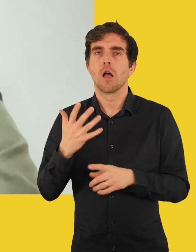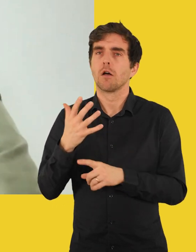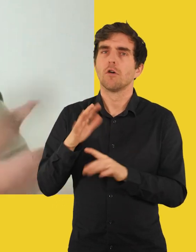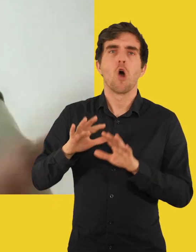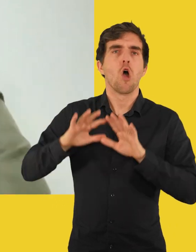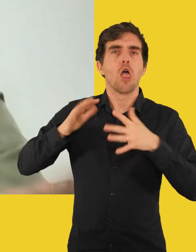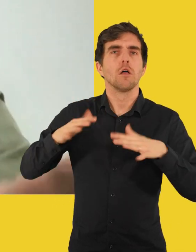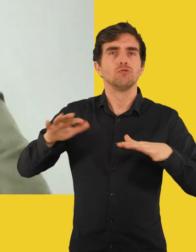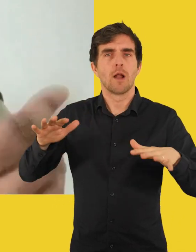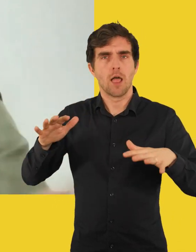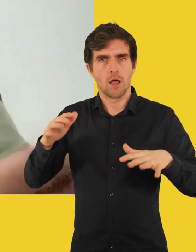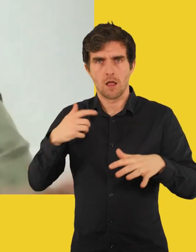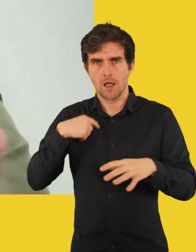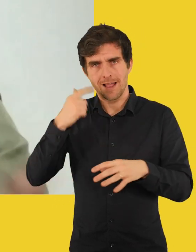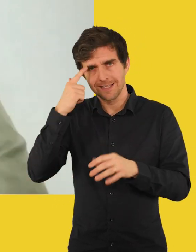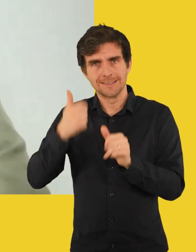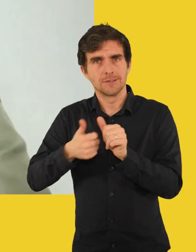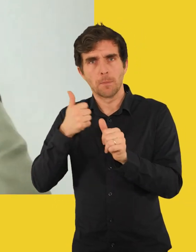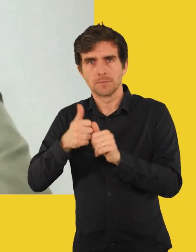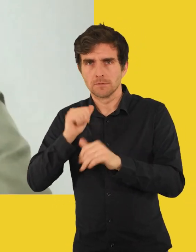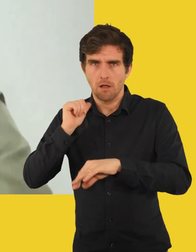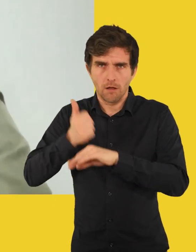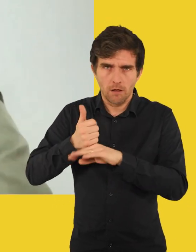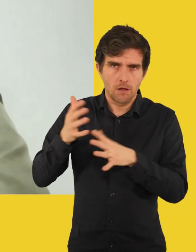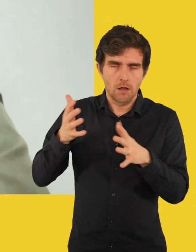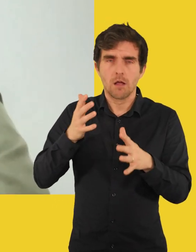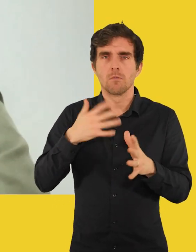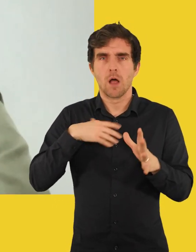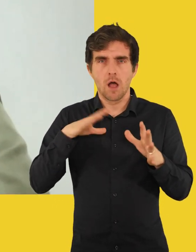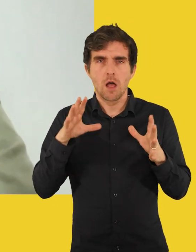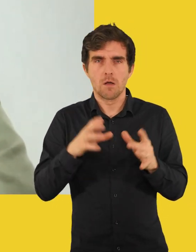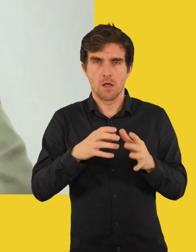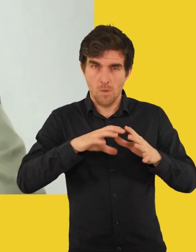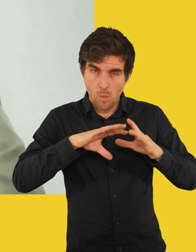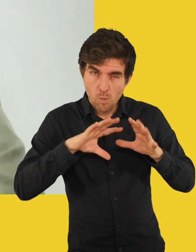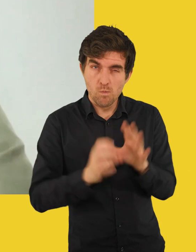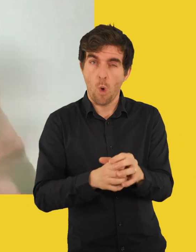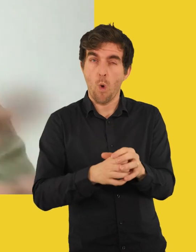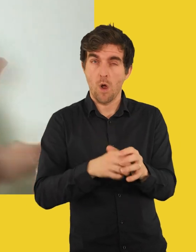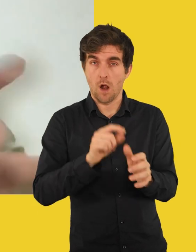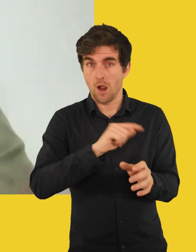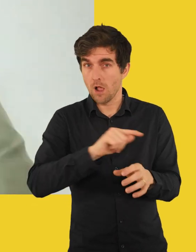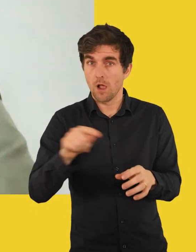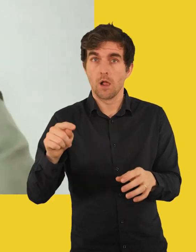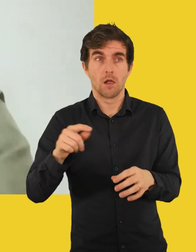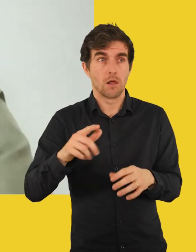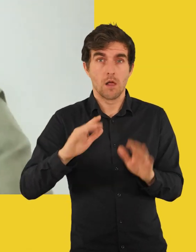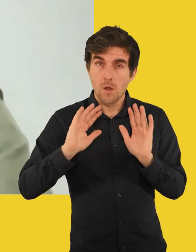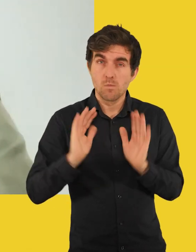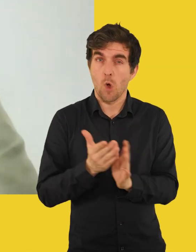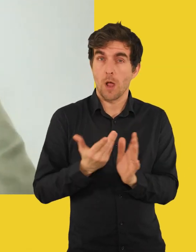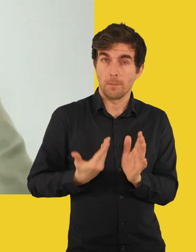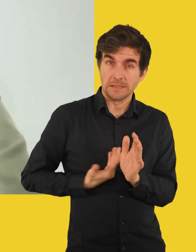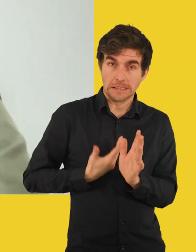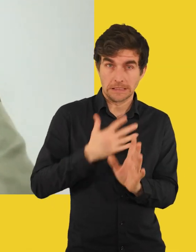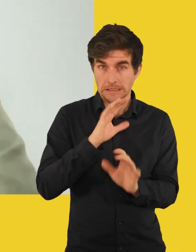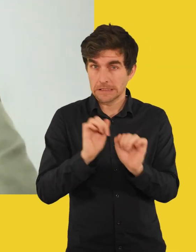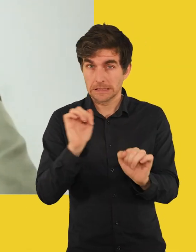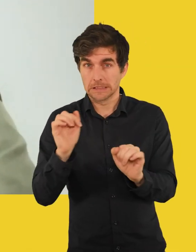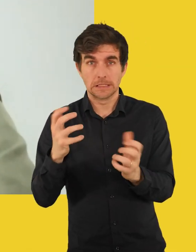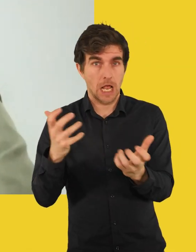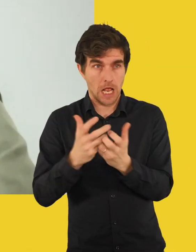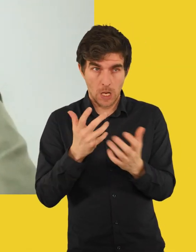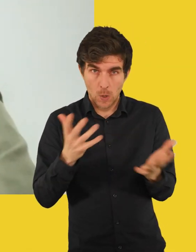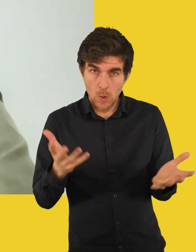What we do is we are a rural enterprise incubator. So we work with small, nano, micro-sized enterprises of the region